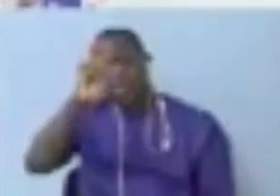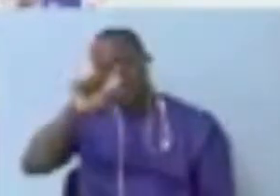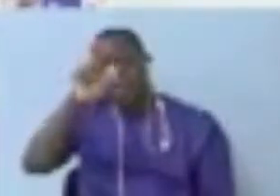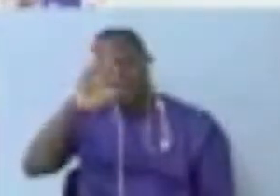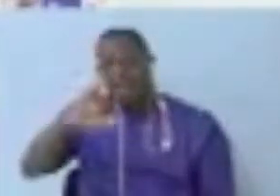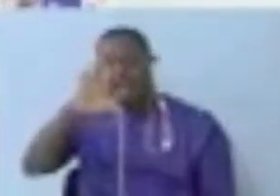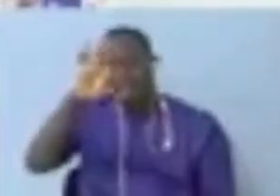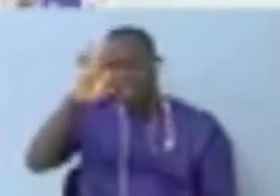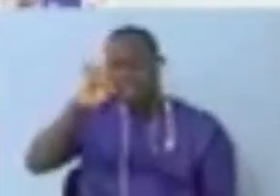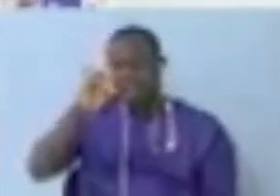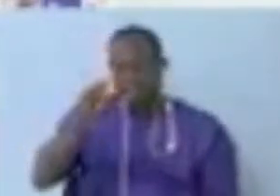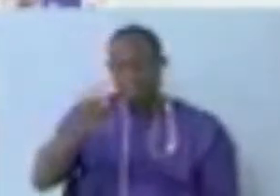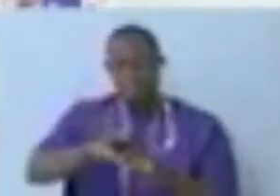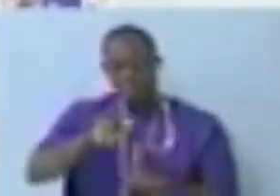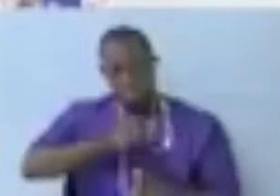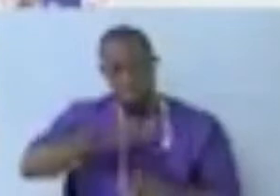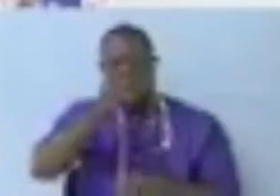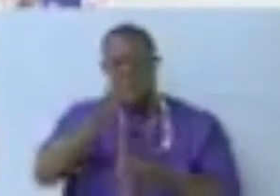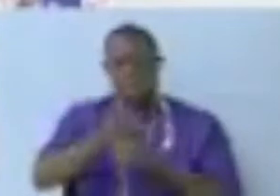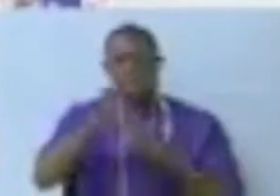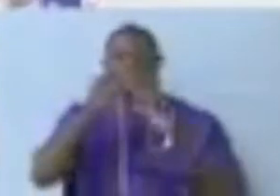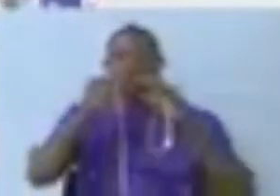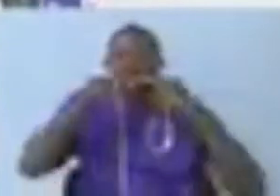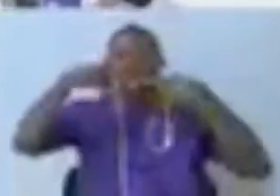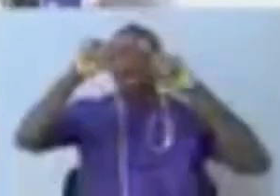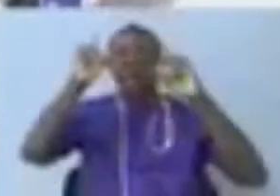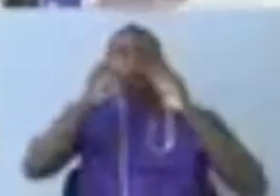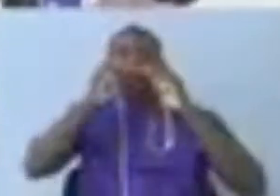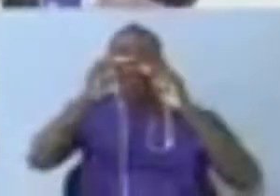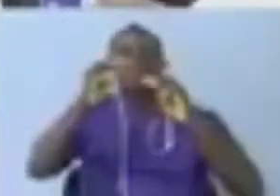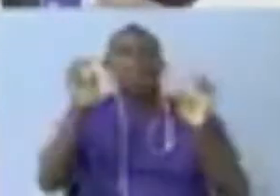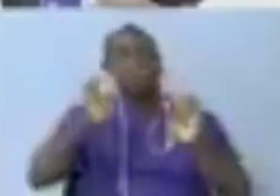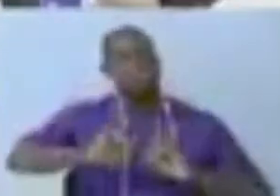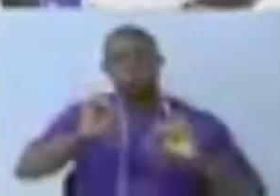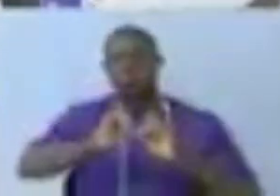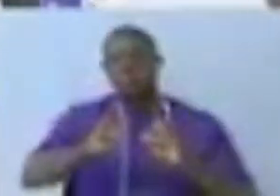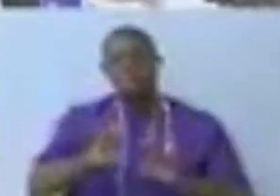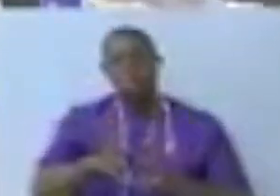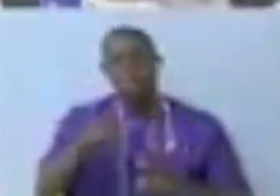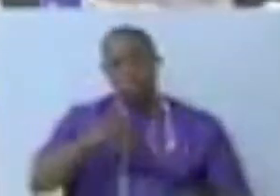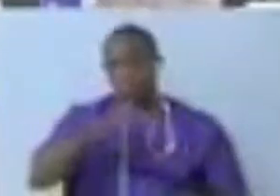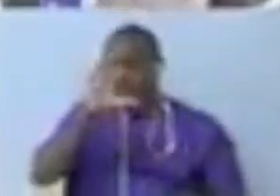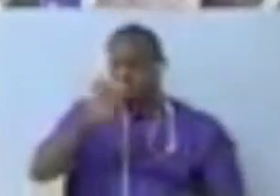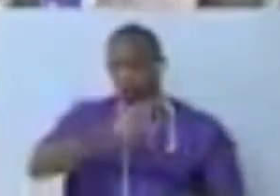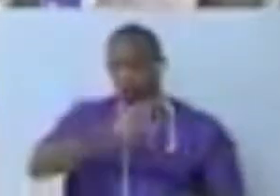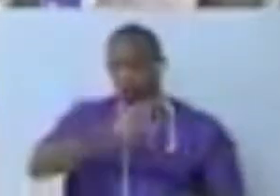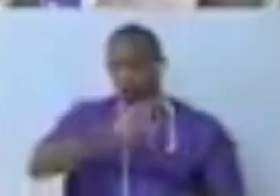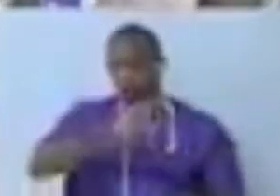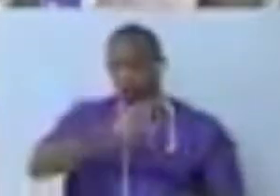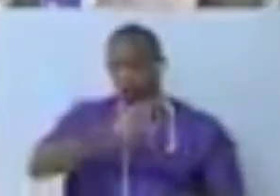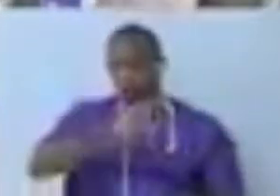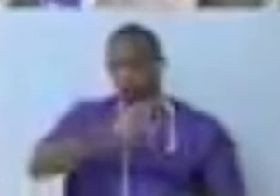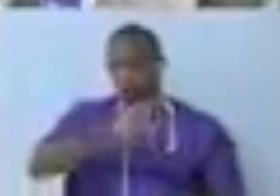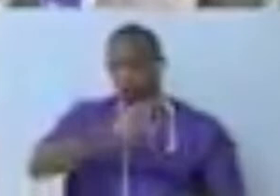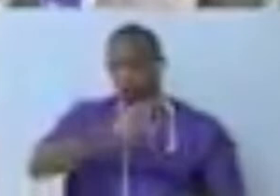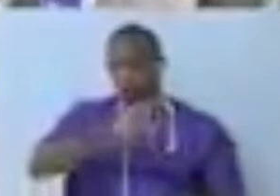made the press release. Minister of Justice, the Lamin Jobarteh. I did not.